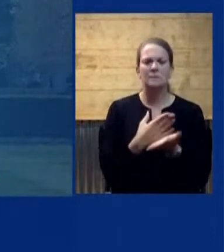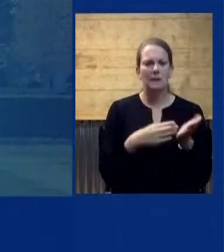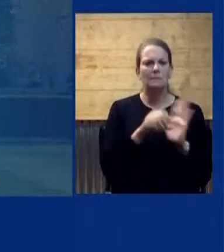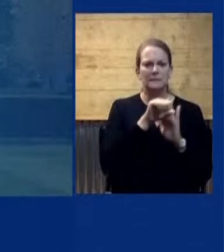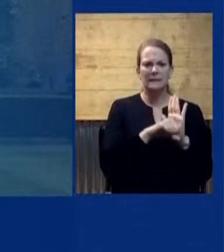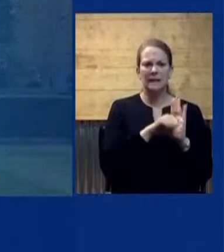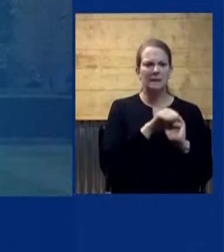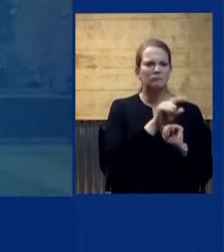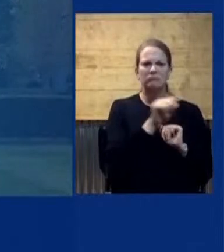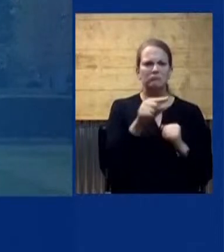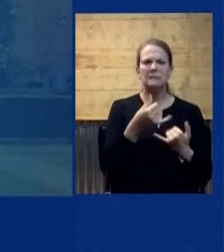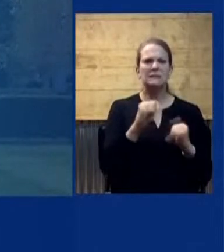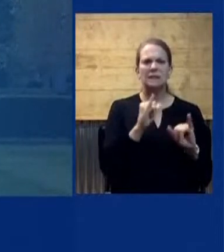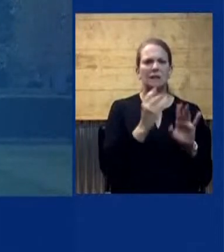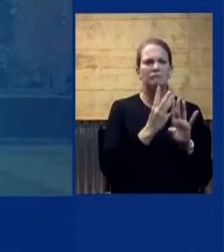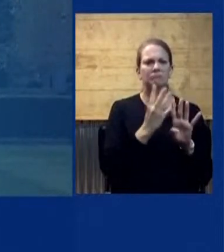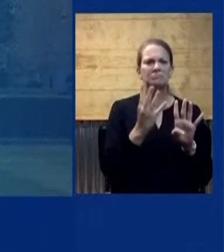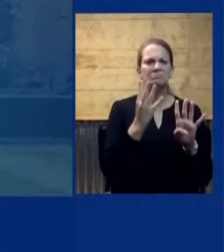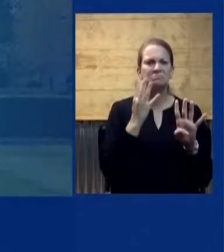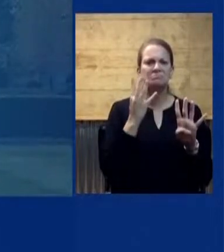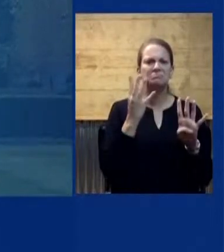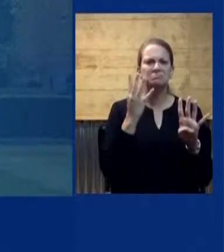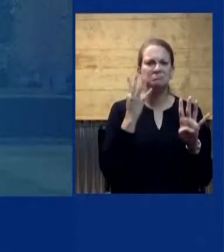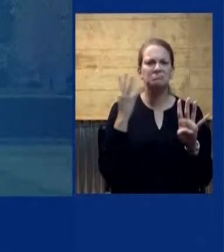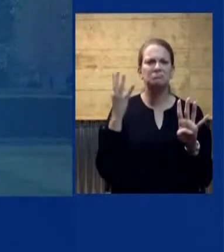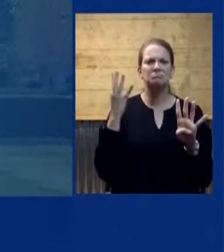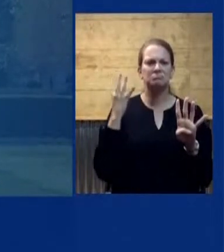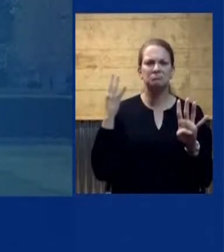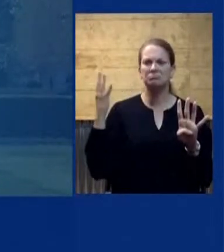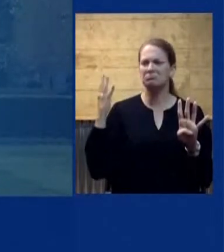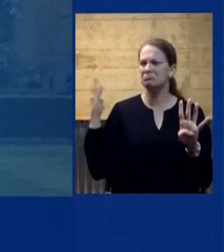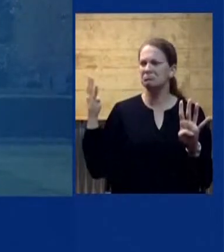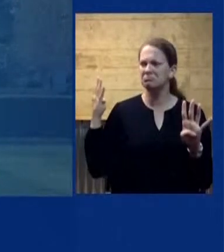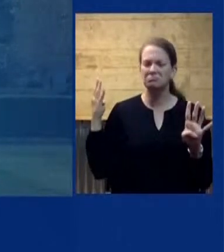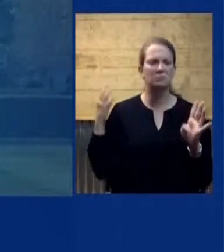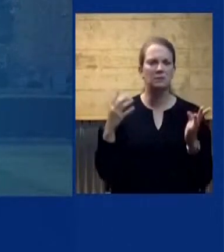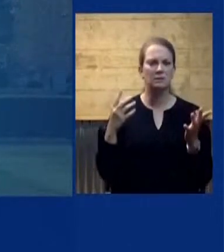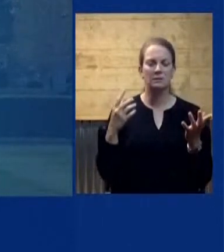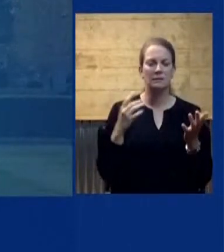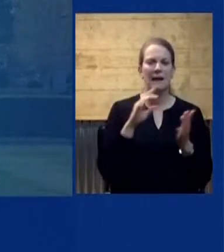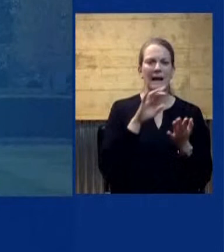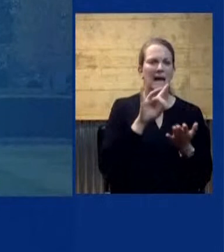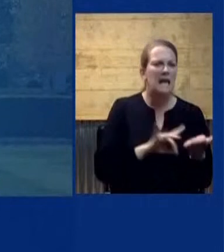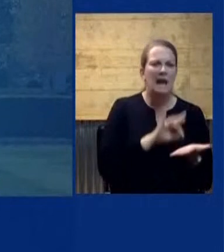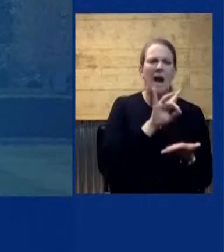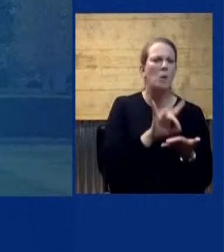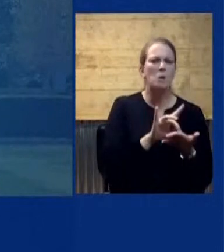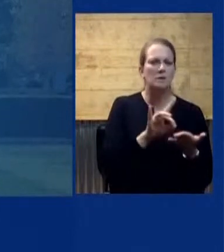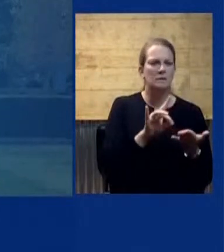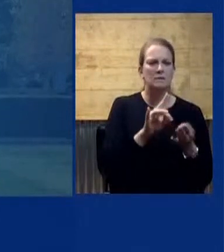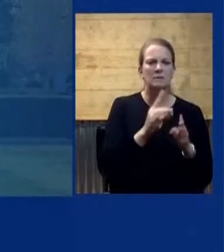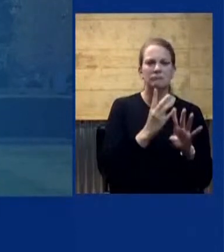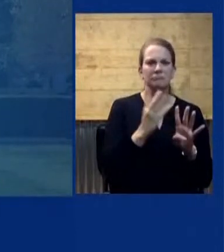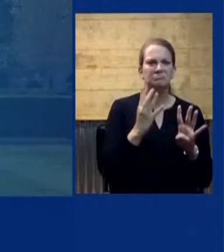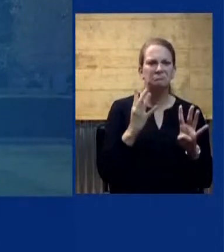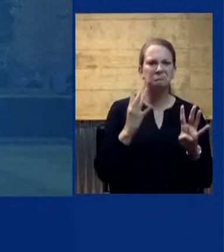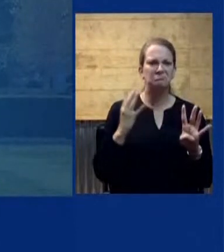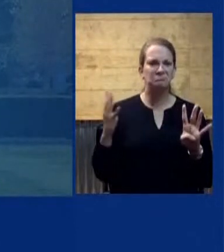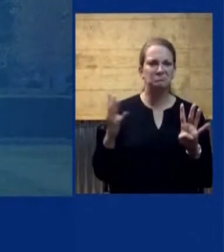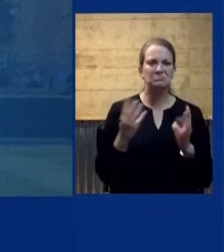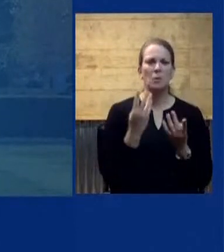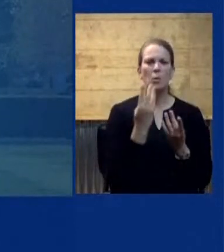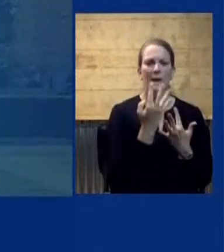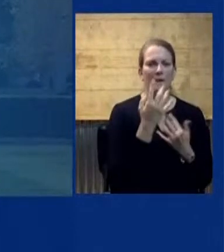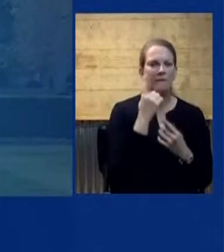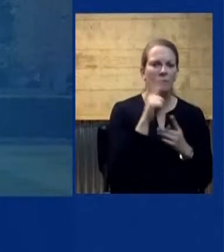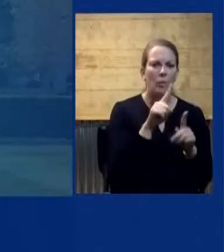people are waiting online 8 hours, lines miles long to get testing. We